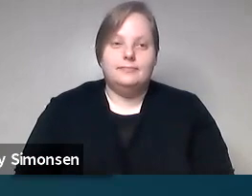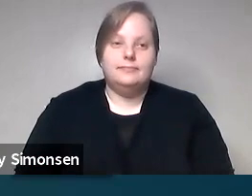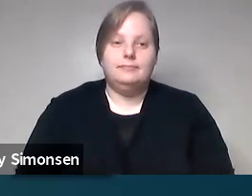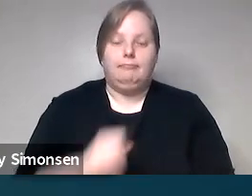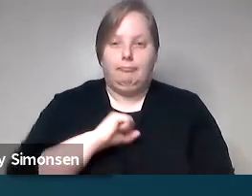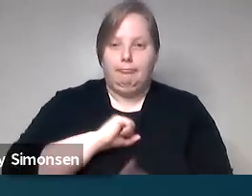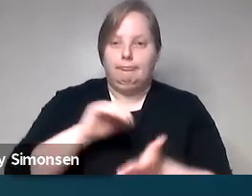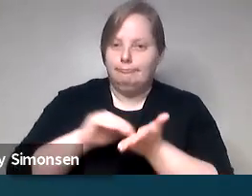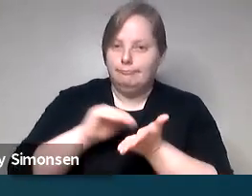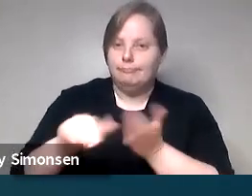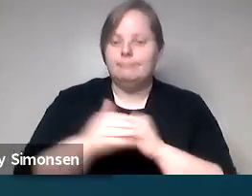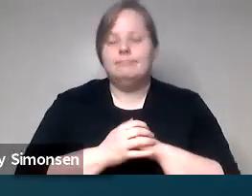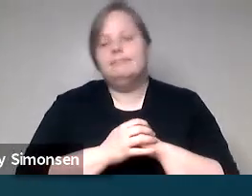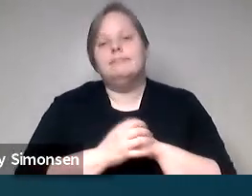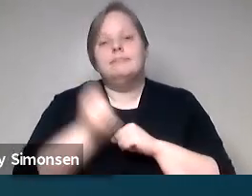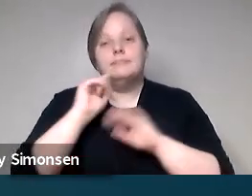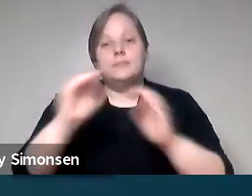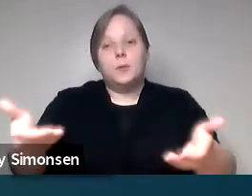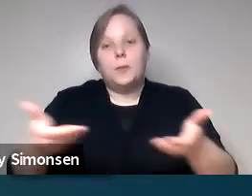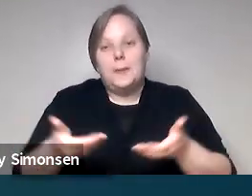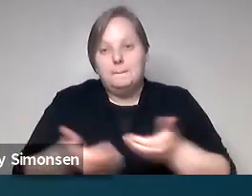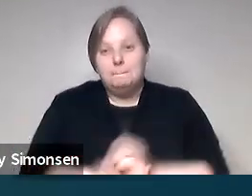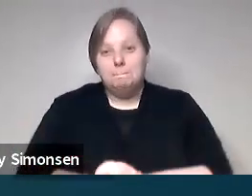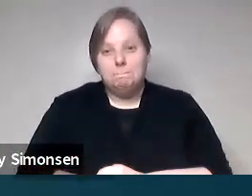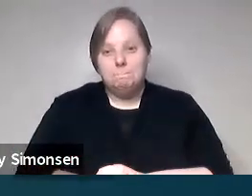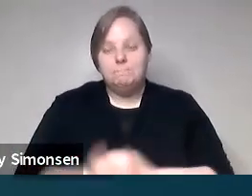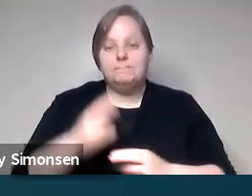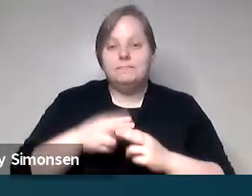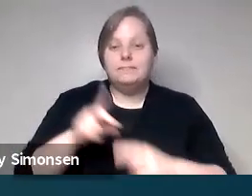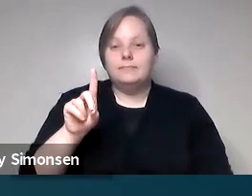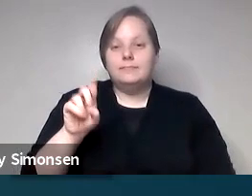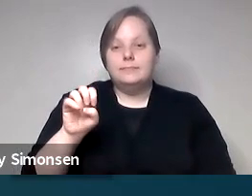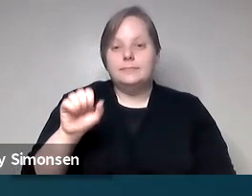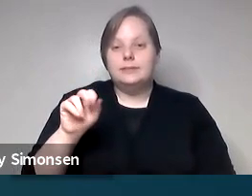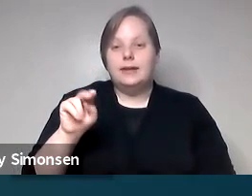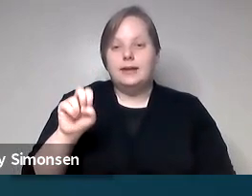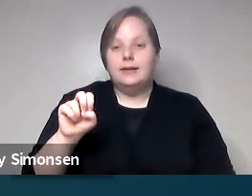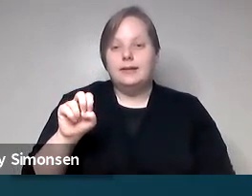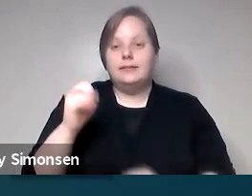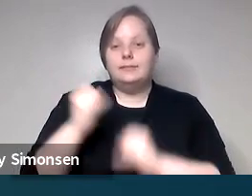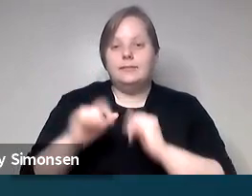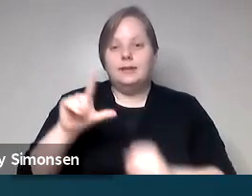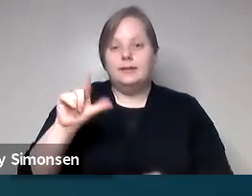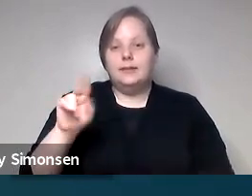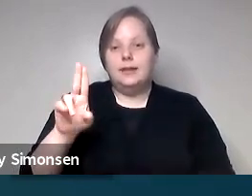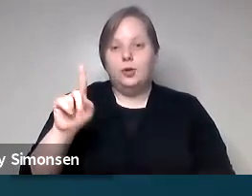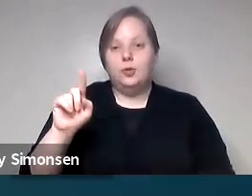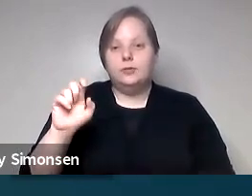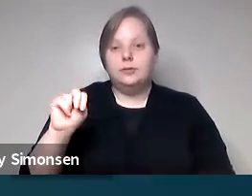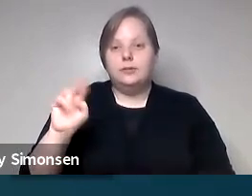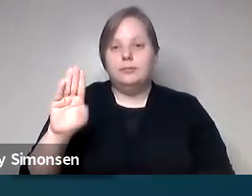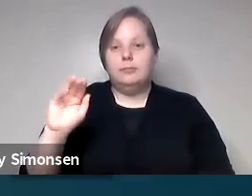Excuse me, I would like to welcome everyone. My name is Deanne Lautenbach. I am a deafblind